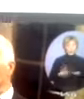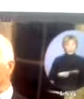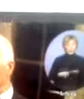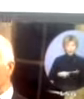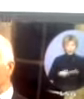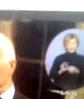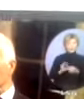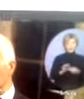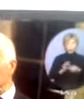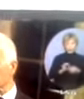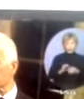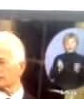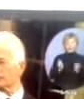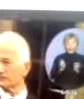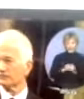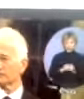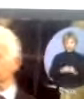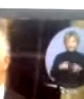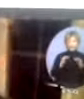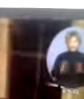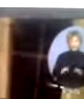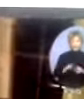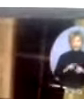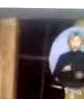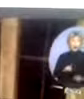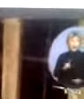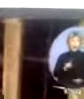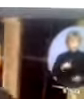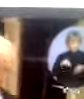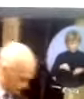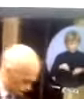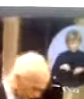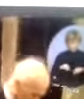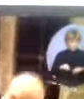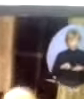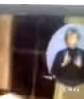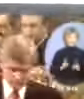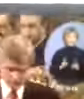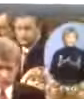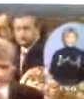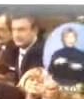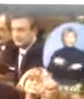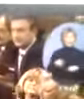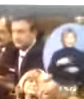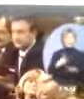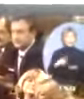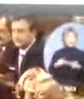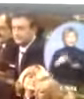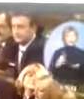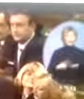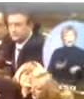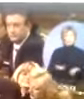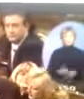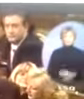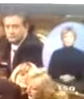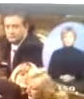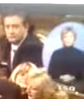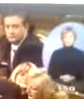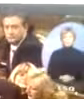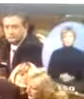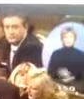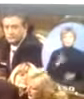Minister respect the will of the House? Right Honourable Prime Minister. Mr. Speaker, I gather it's been the will of